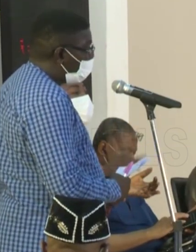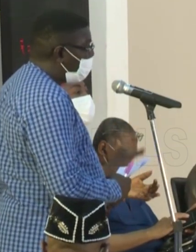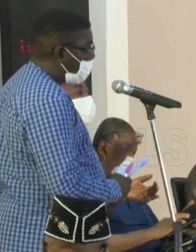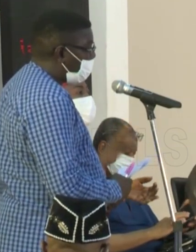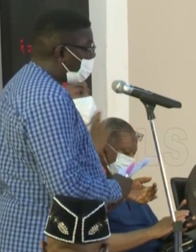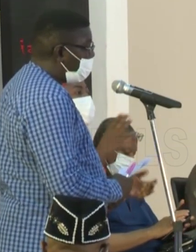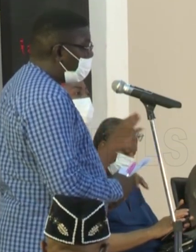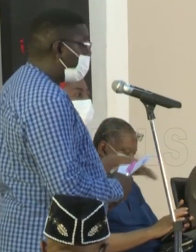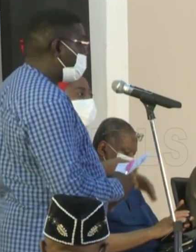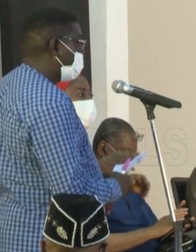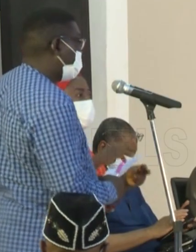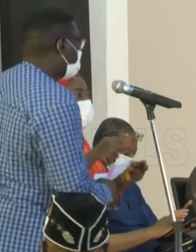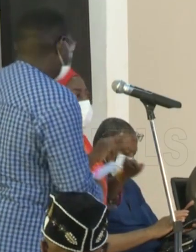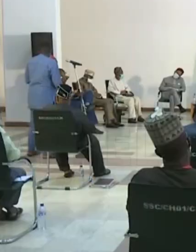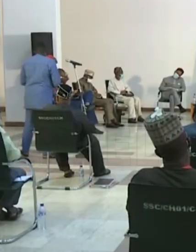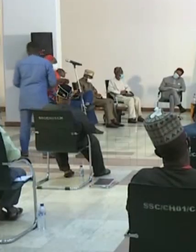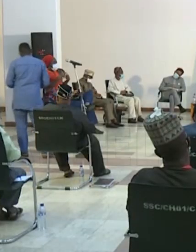neighborhood markets. Thank you.